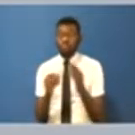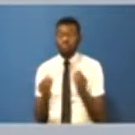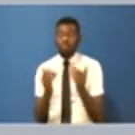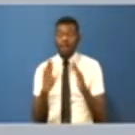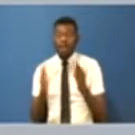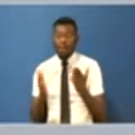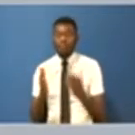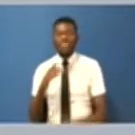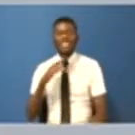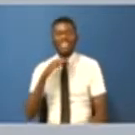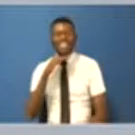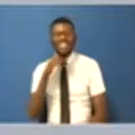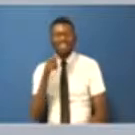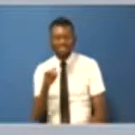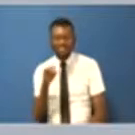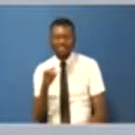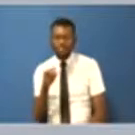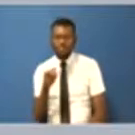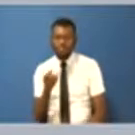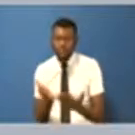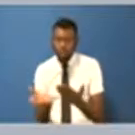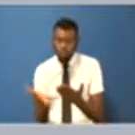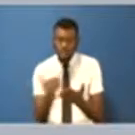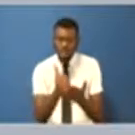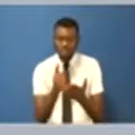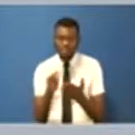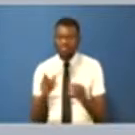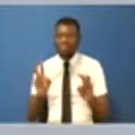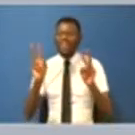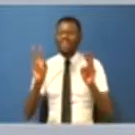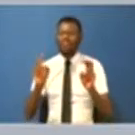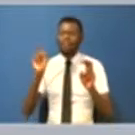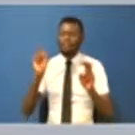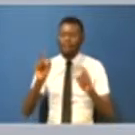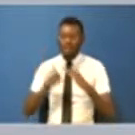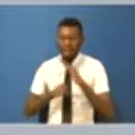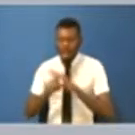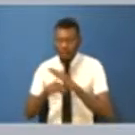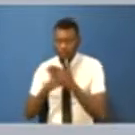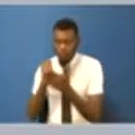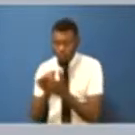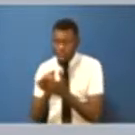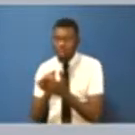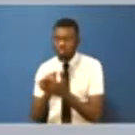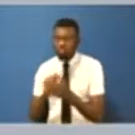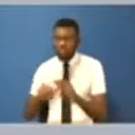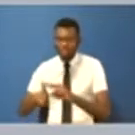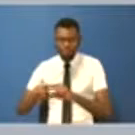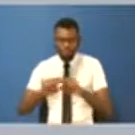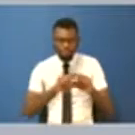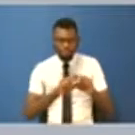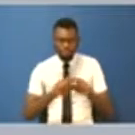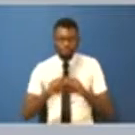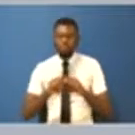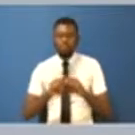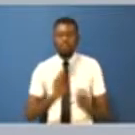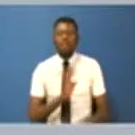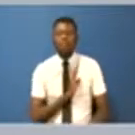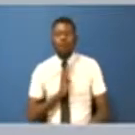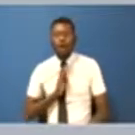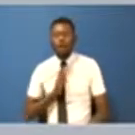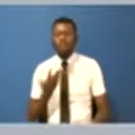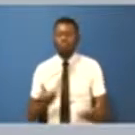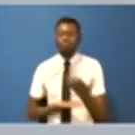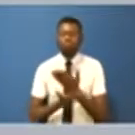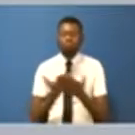and the garbage is one of the issue one would need to go and get to the office and sit with the bodies latent and see the way